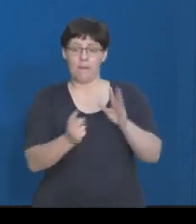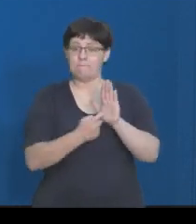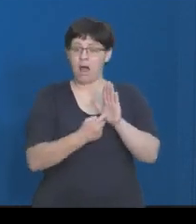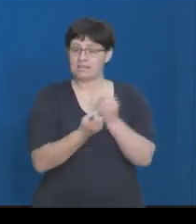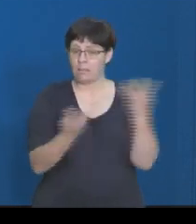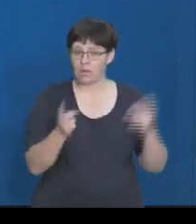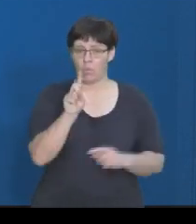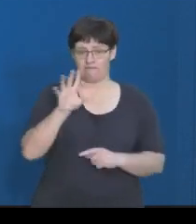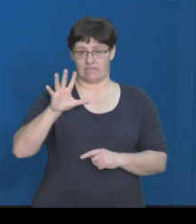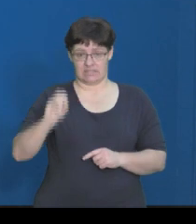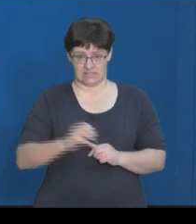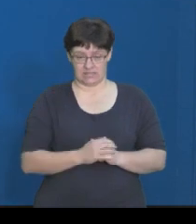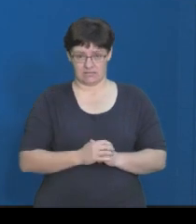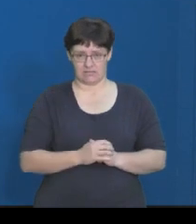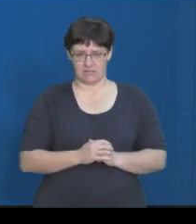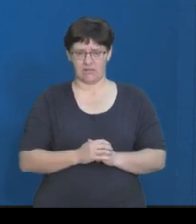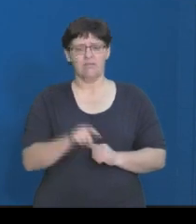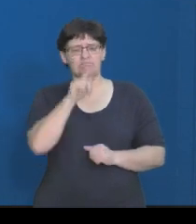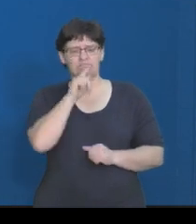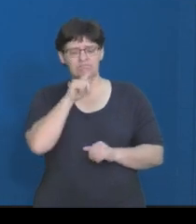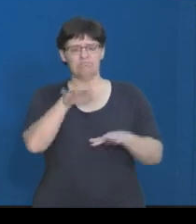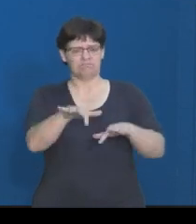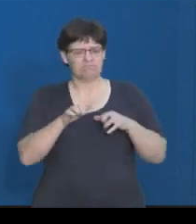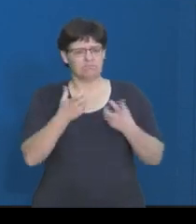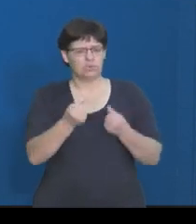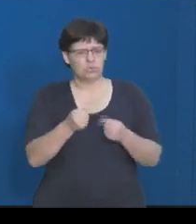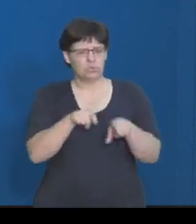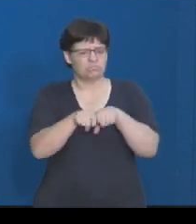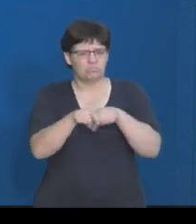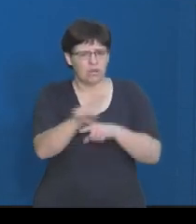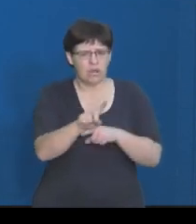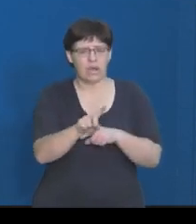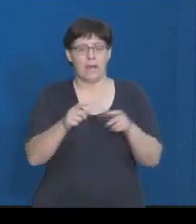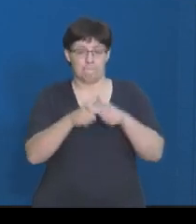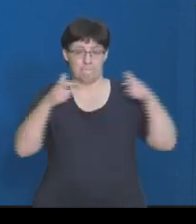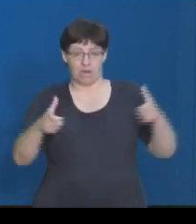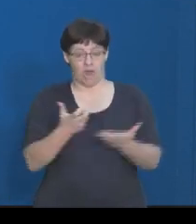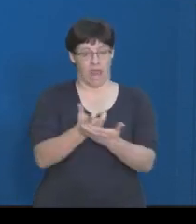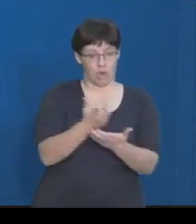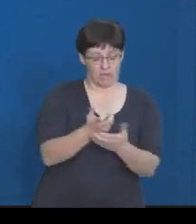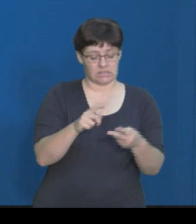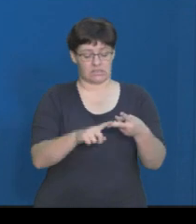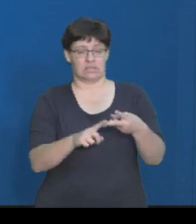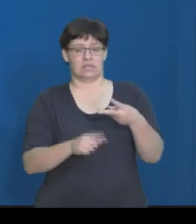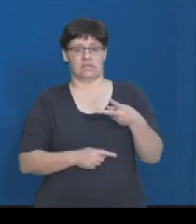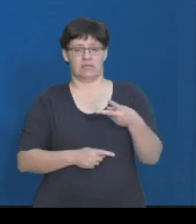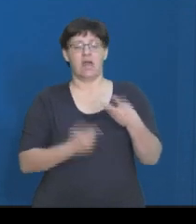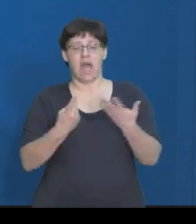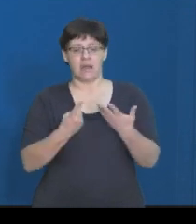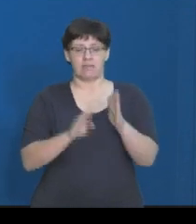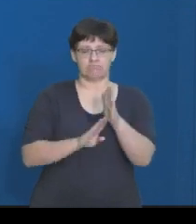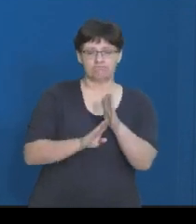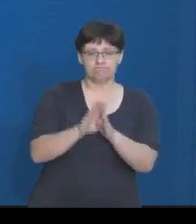marks. Right, what is examinable in paper 1? We have got our macroeconomics and we also have our